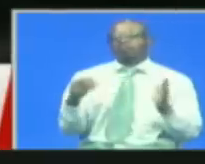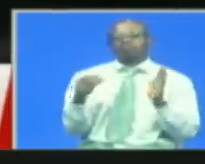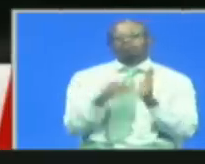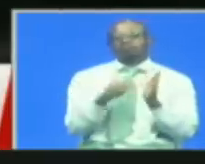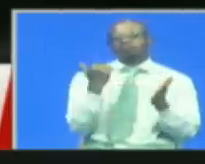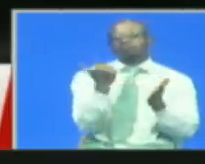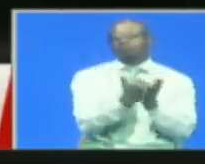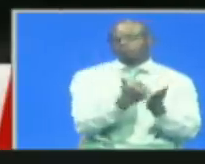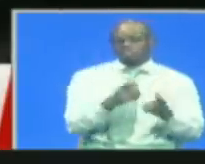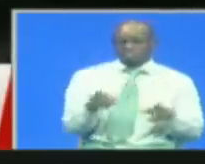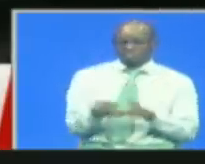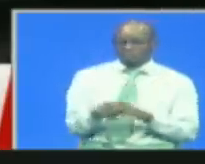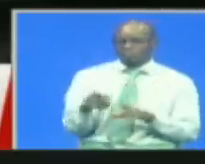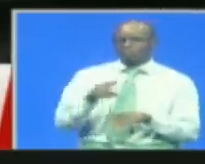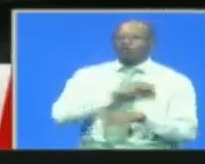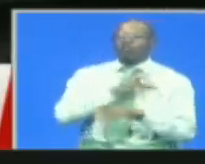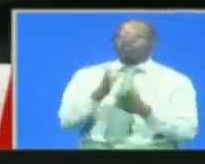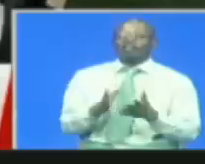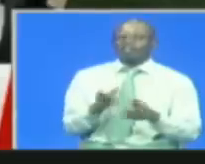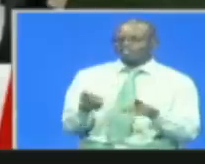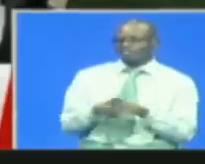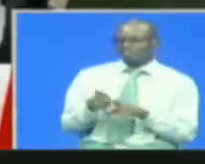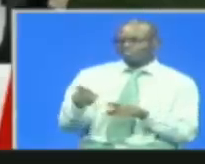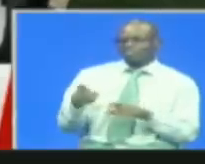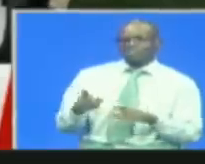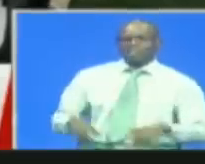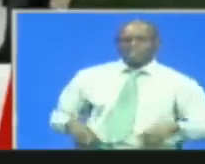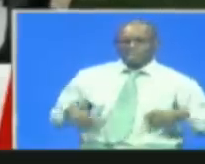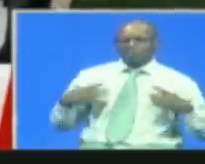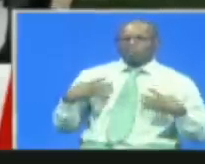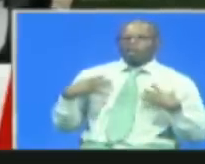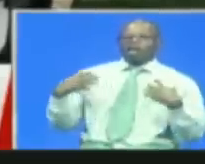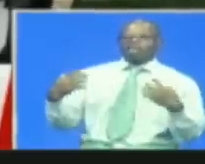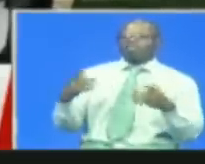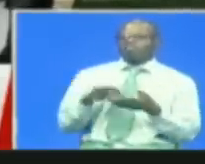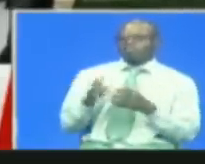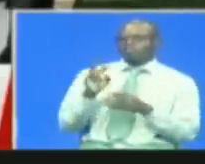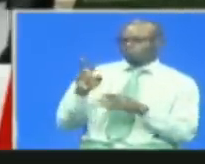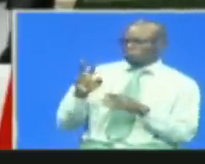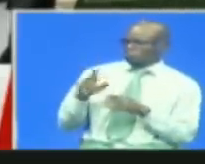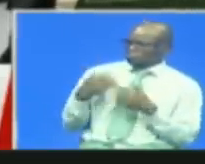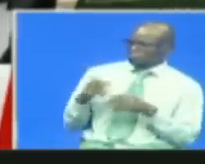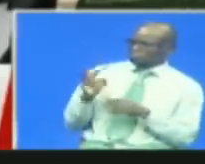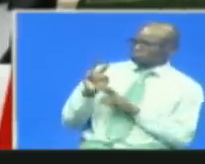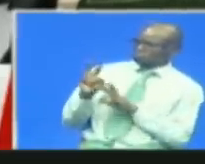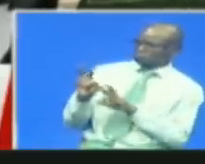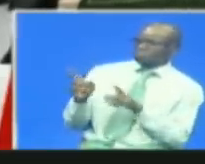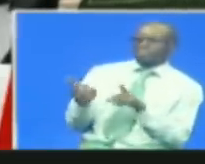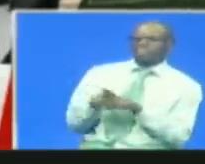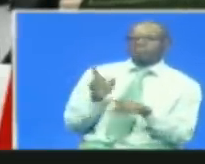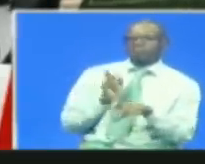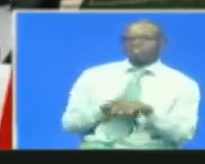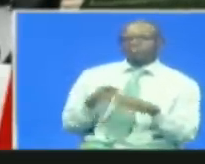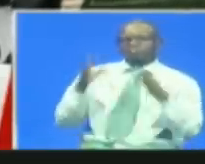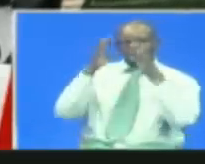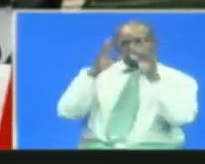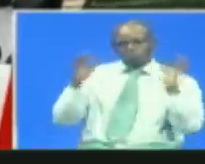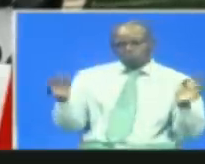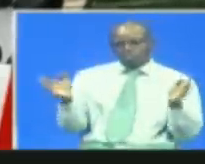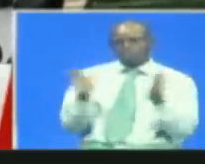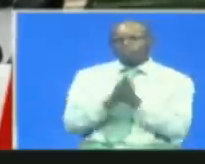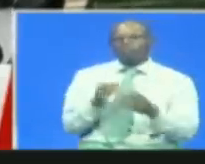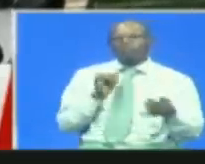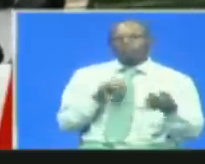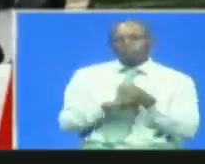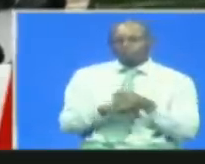His exuberance has often set tongues wagging. He caused quite a stir when he exchanged nuptials with his wife when